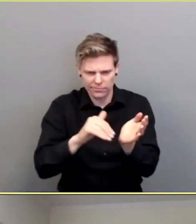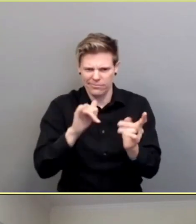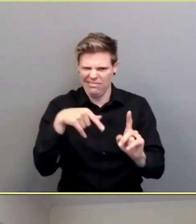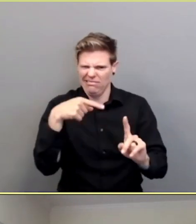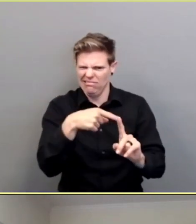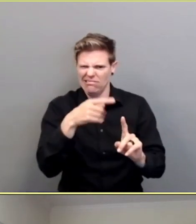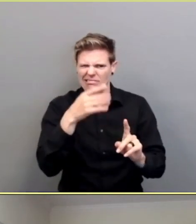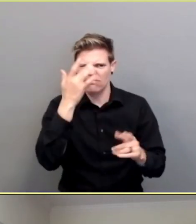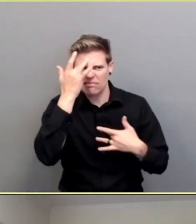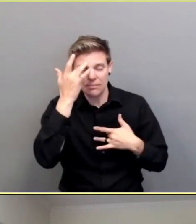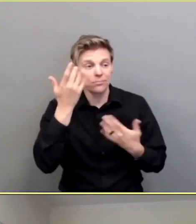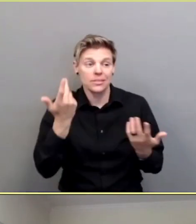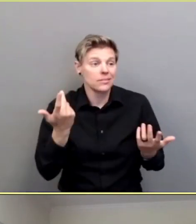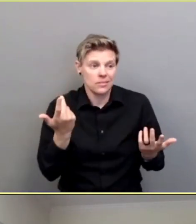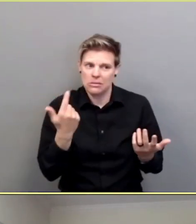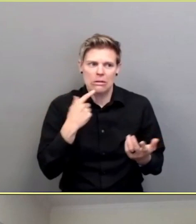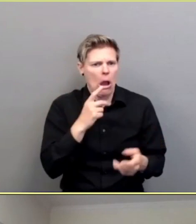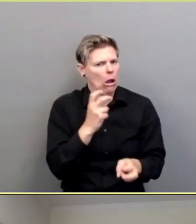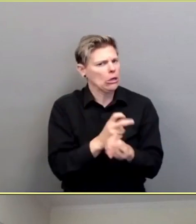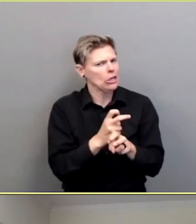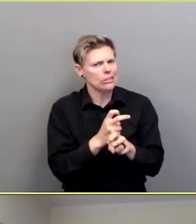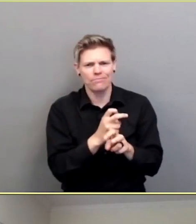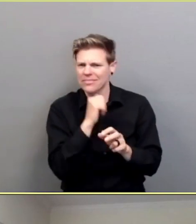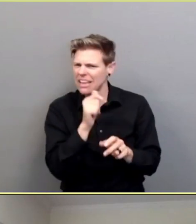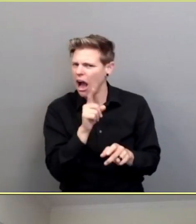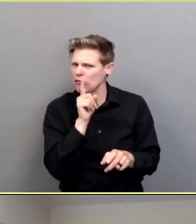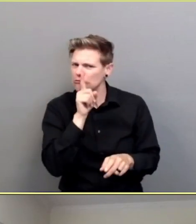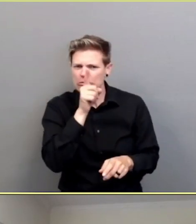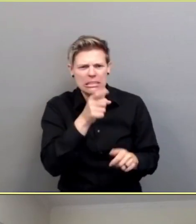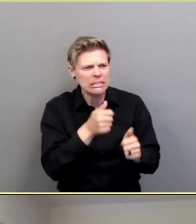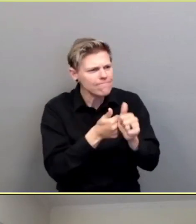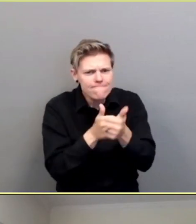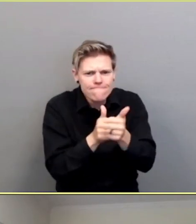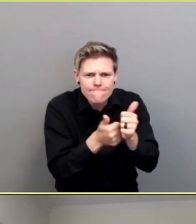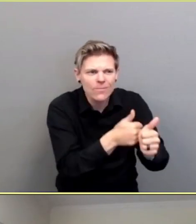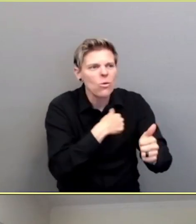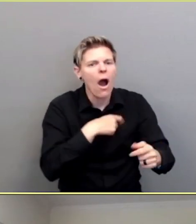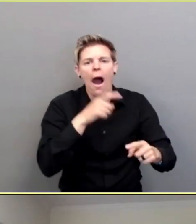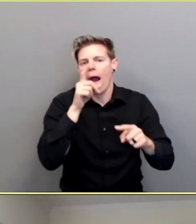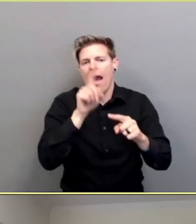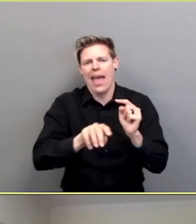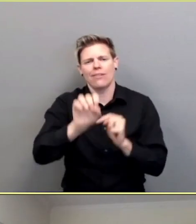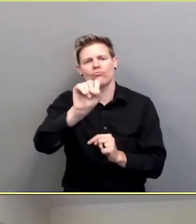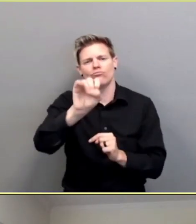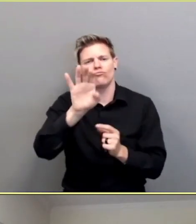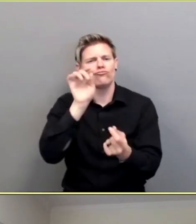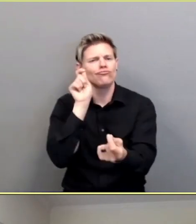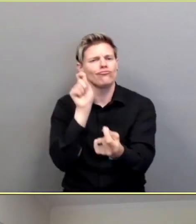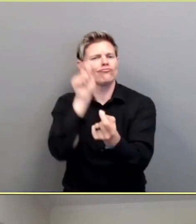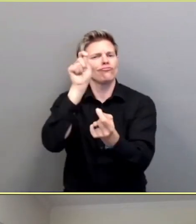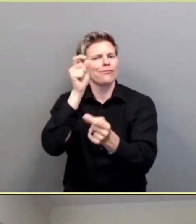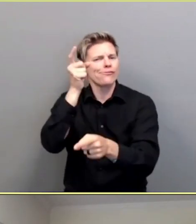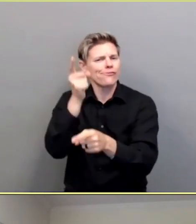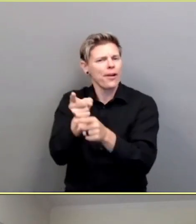share off the top of my head. If I had anticipated this, I could have